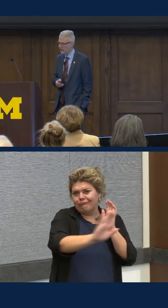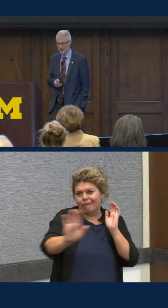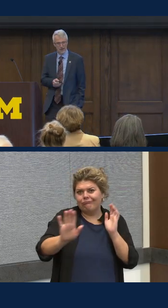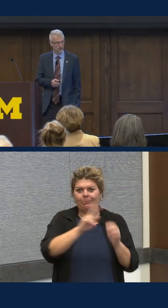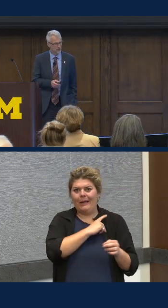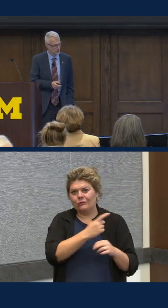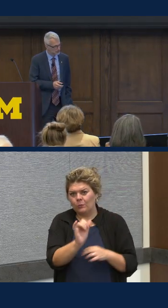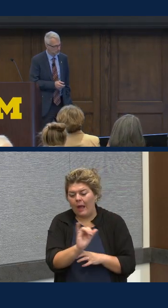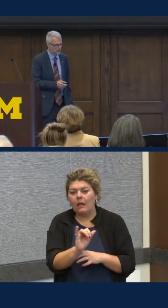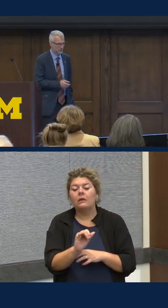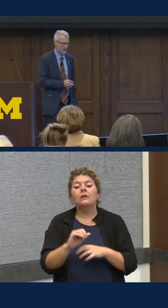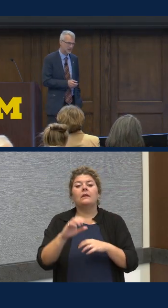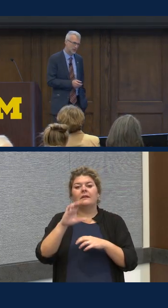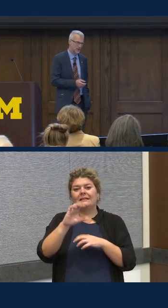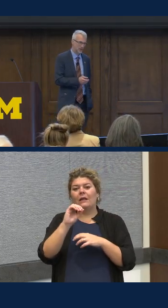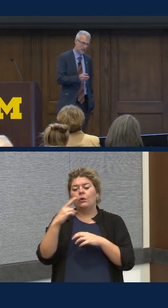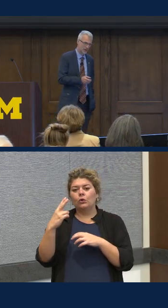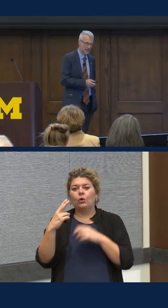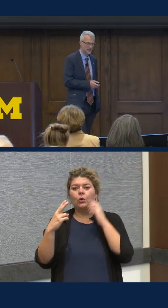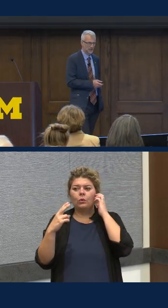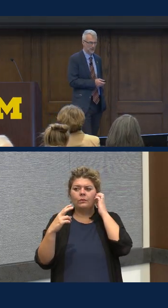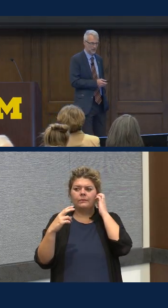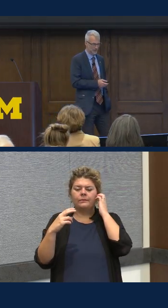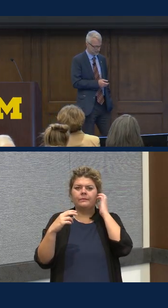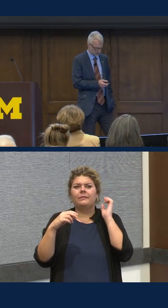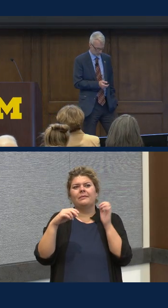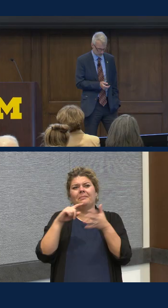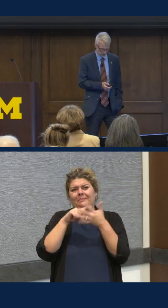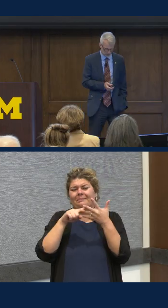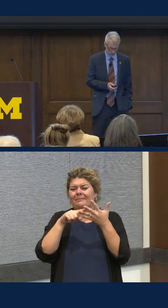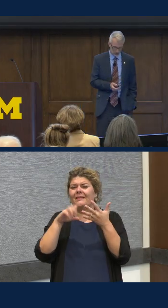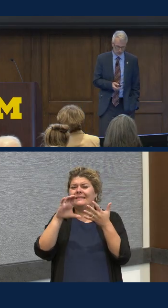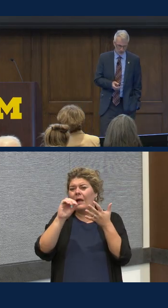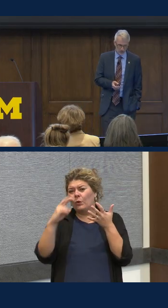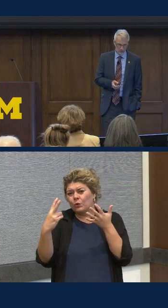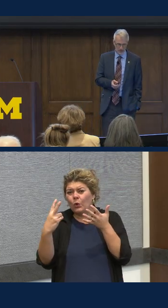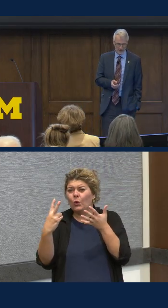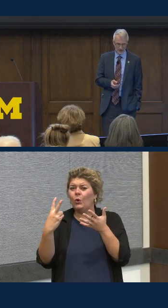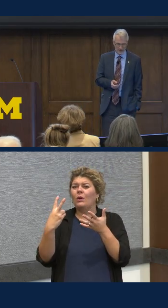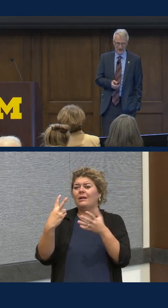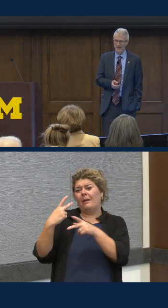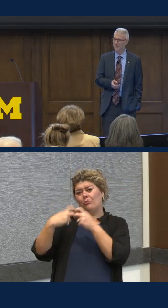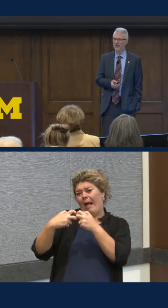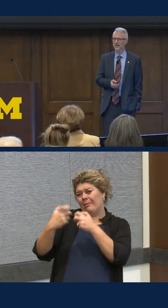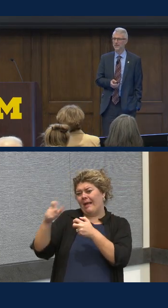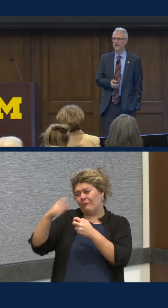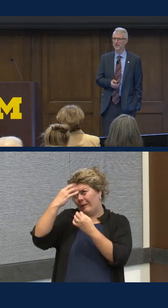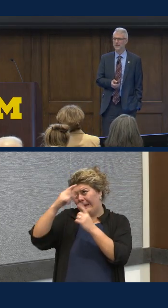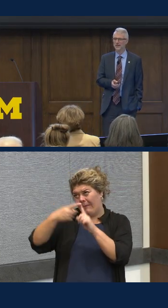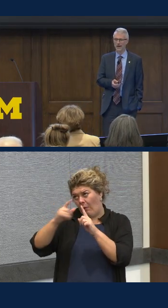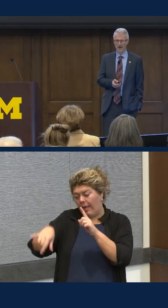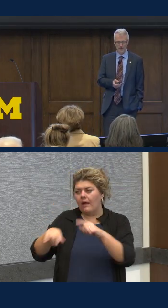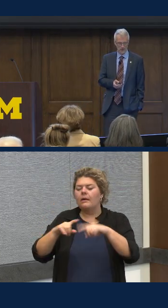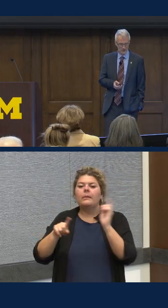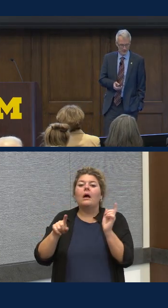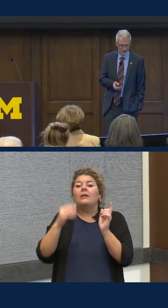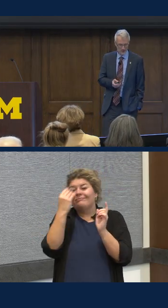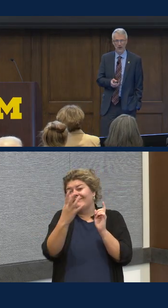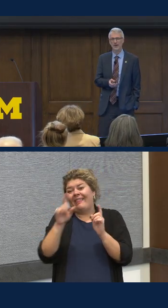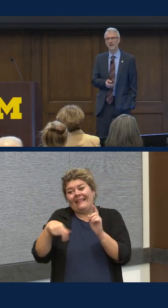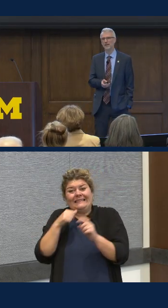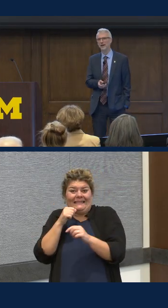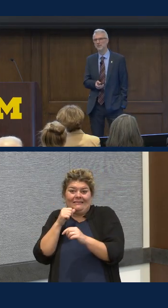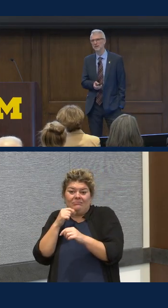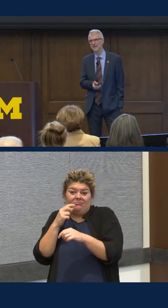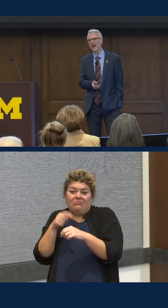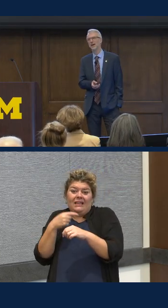The CO2 footprint has to be thought about, and so on and so forth. But this is not just research. It's